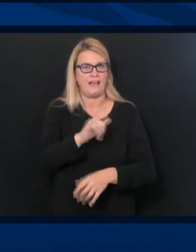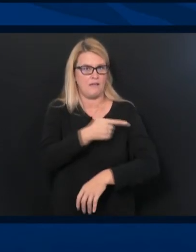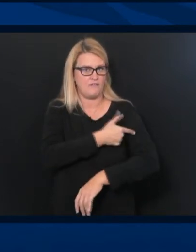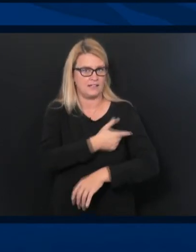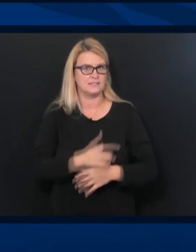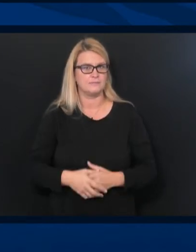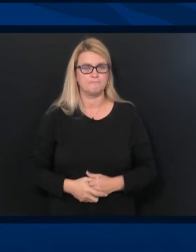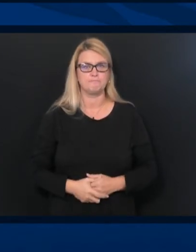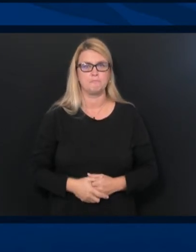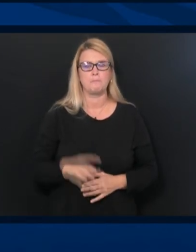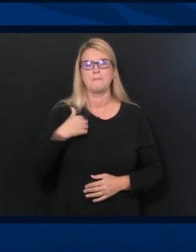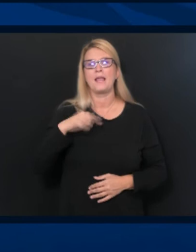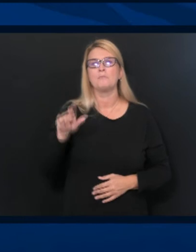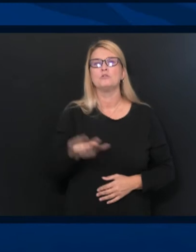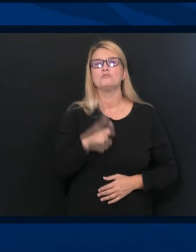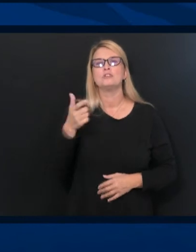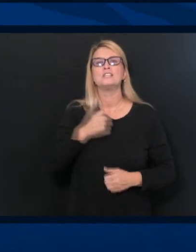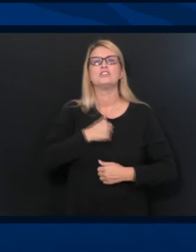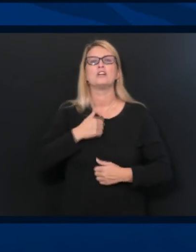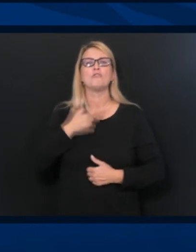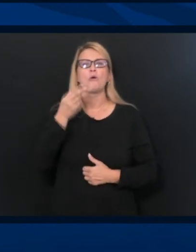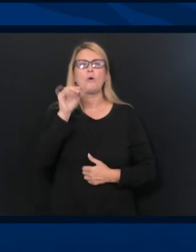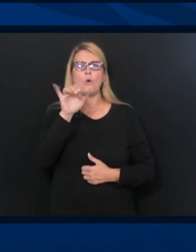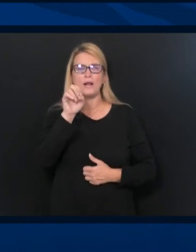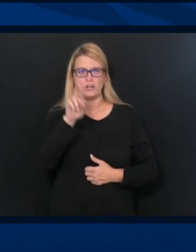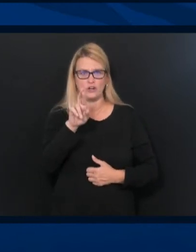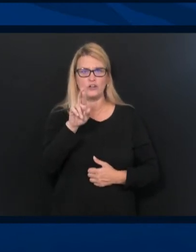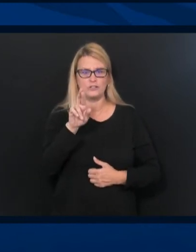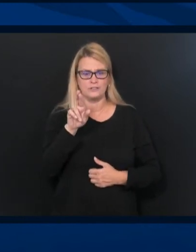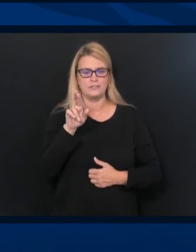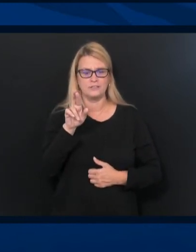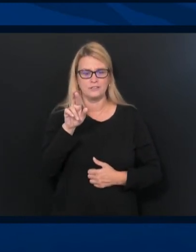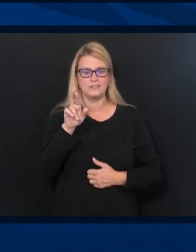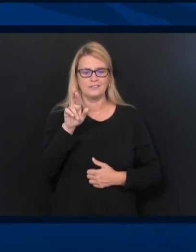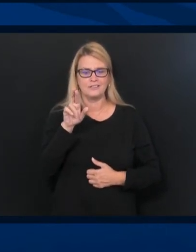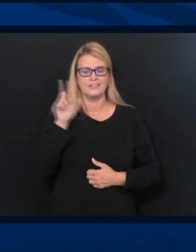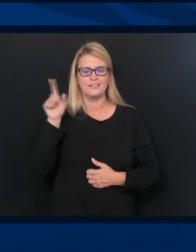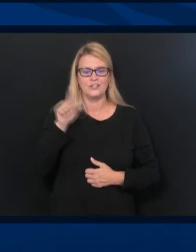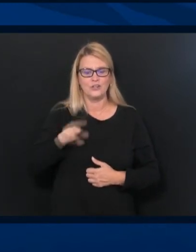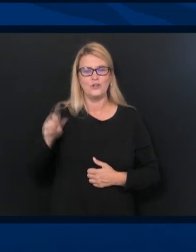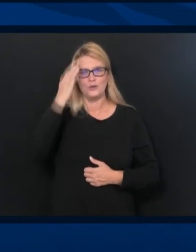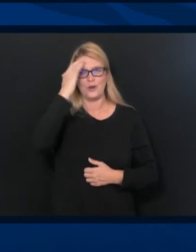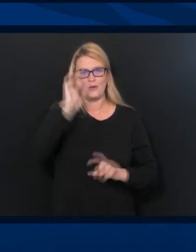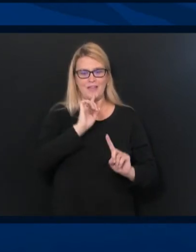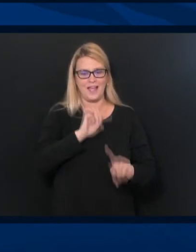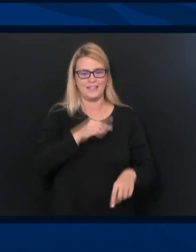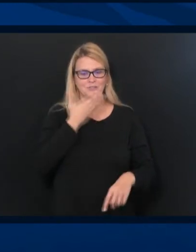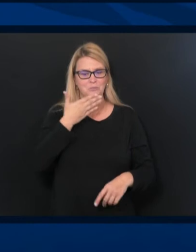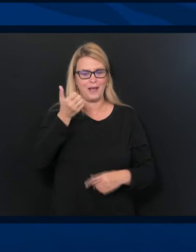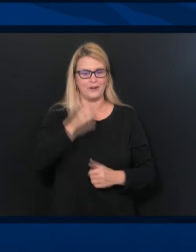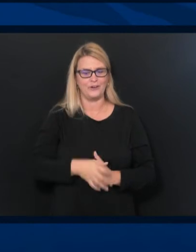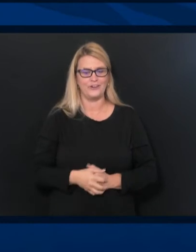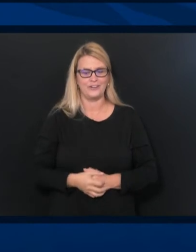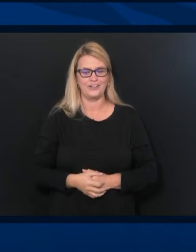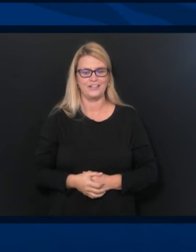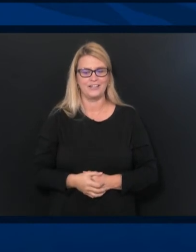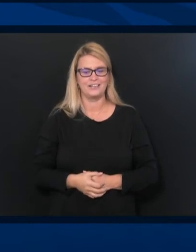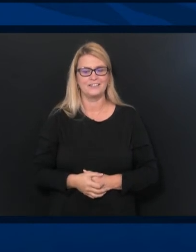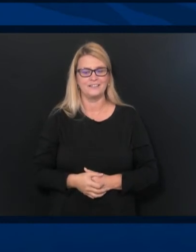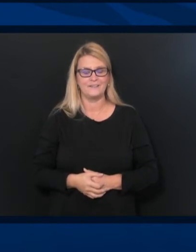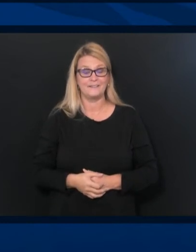Dave, I'm gonna defer to General Hoyer. General, you can answer this better than anyone, because